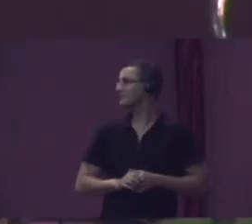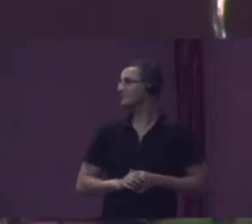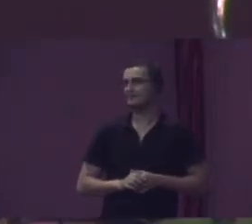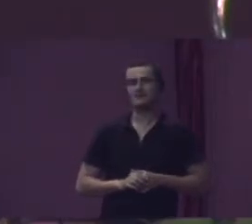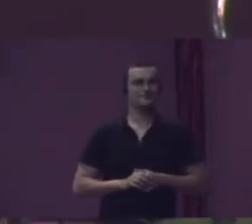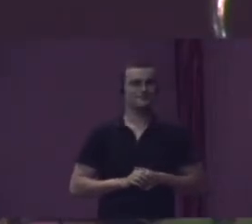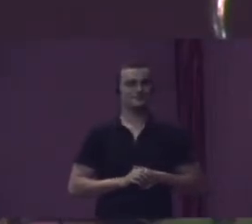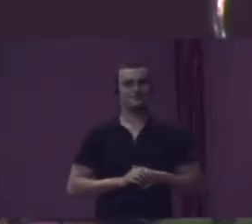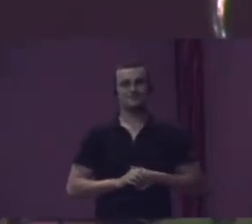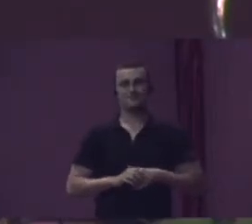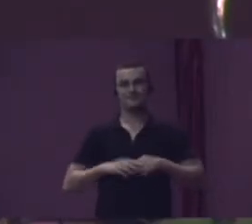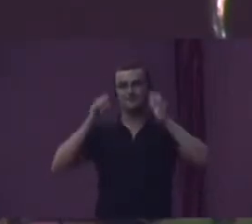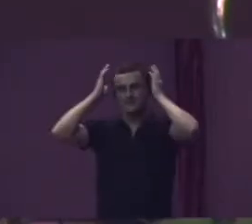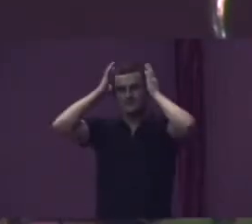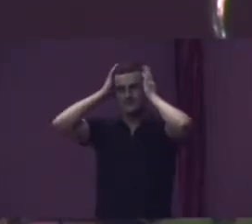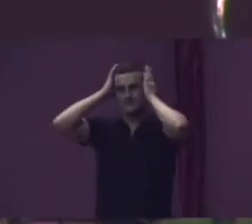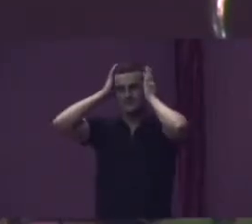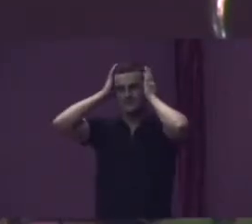Okay.